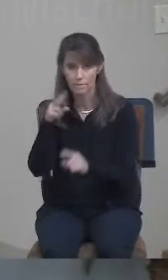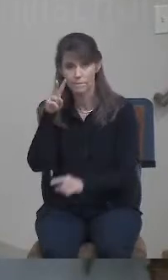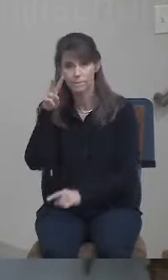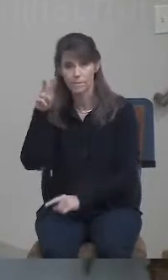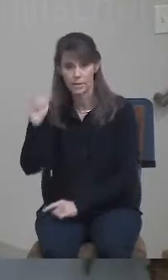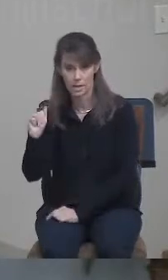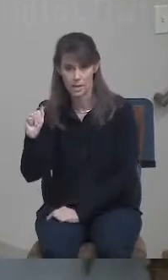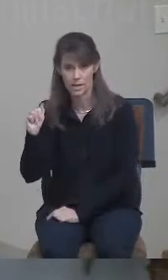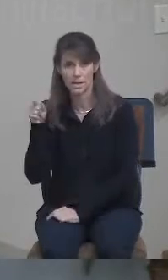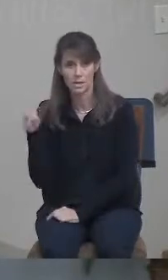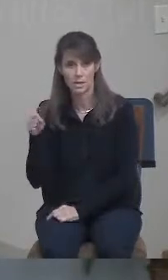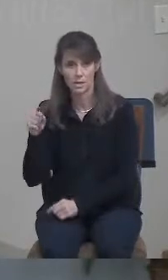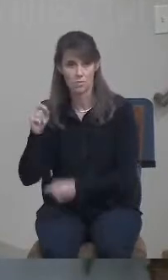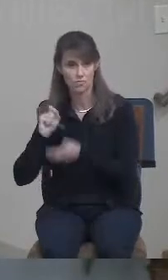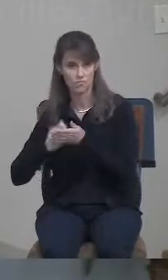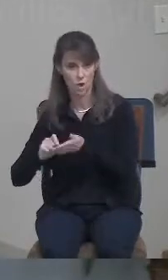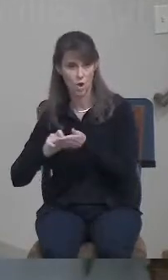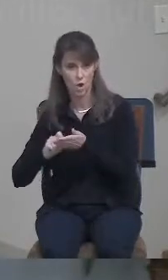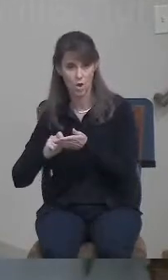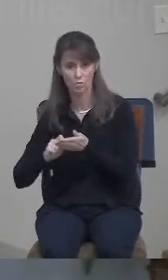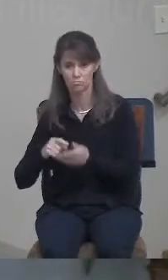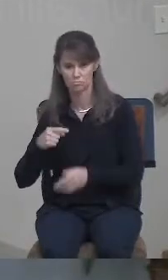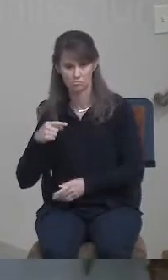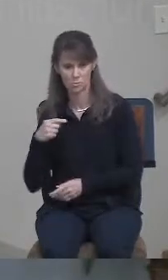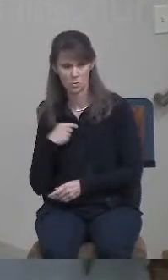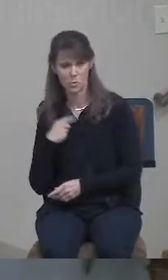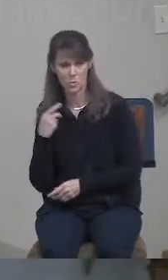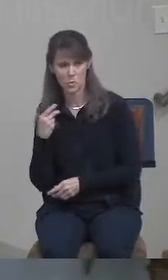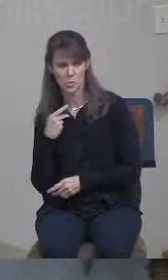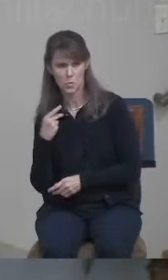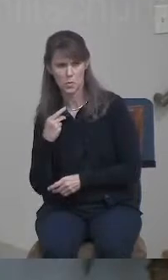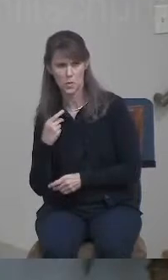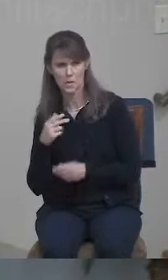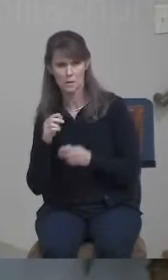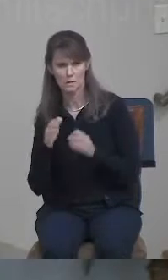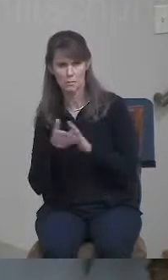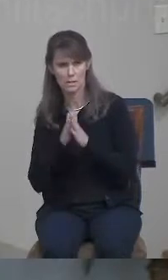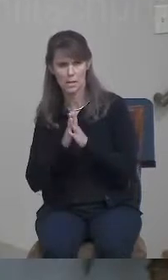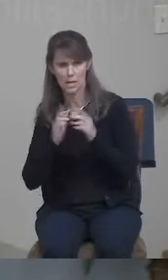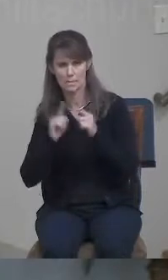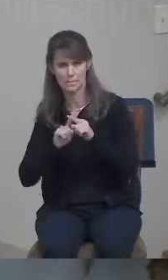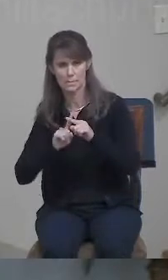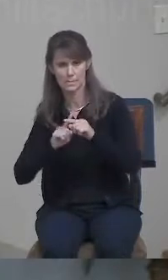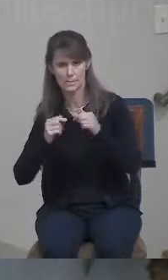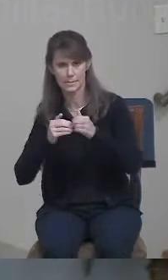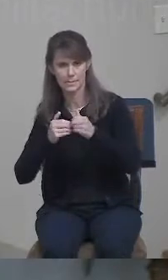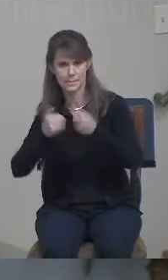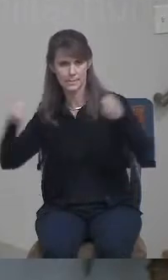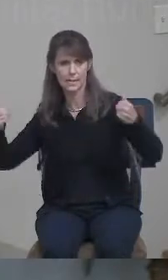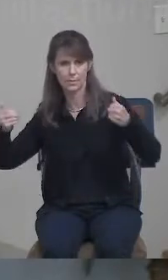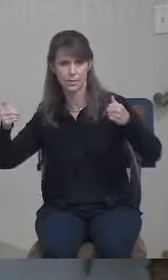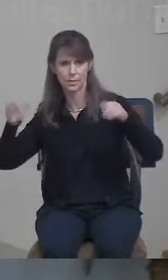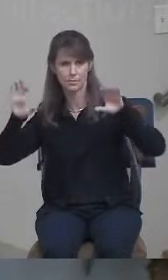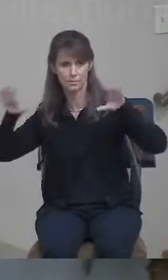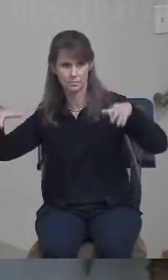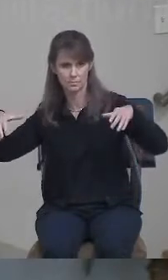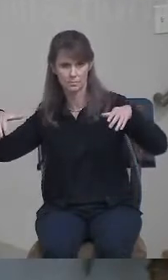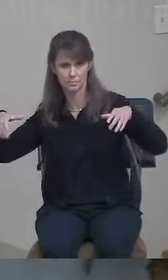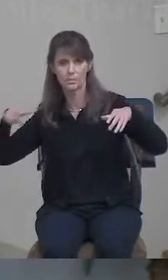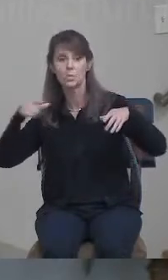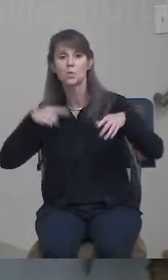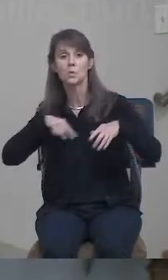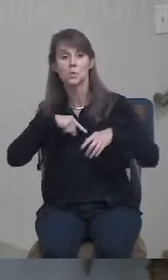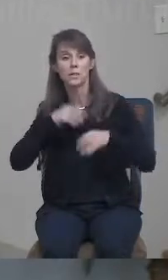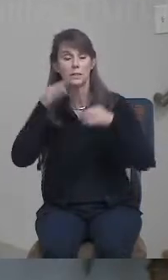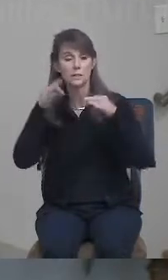paper, "After we became a separate people, 3 points were determined on. First, no head over the